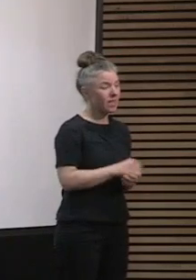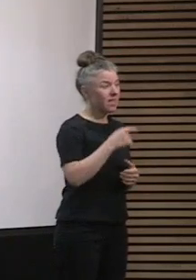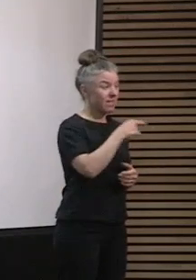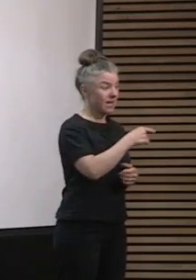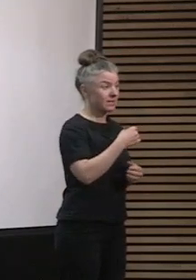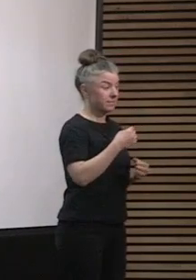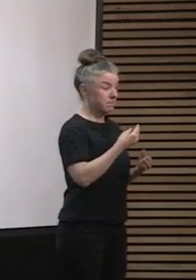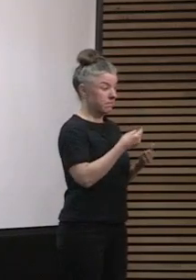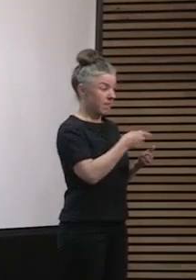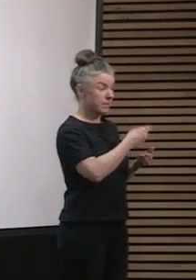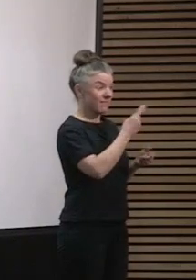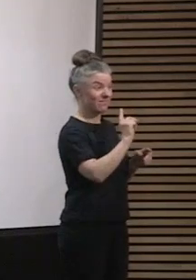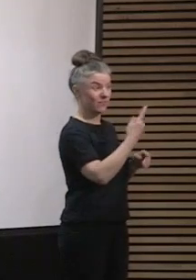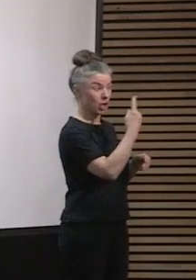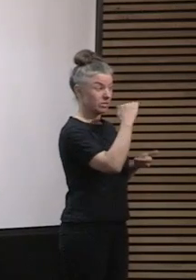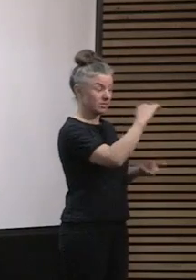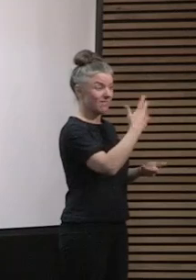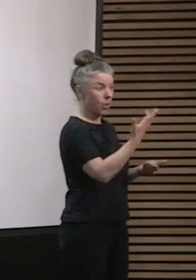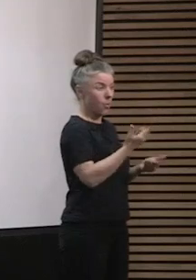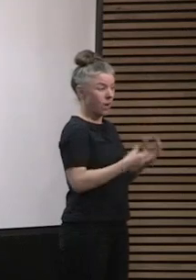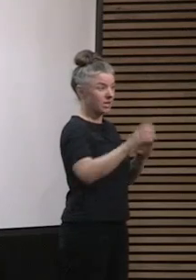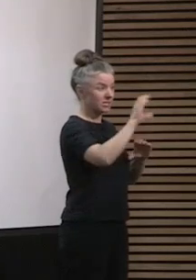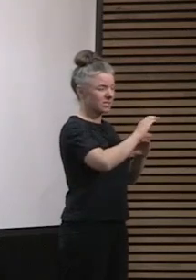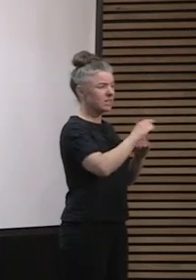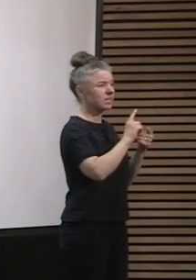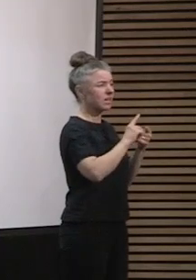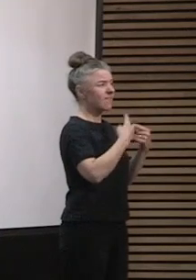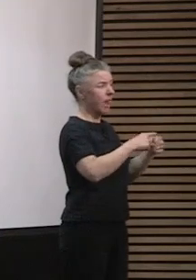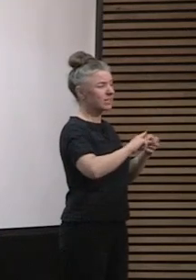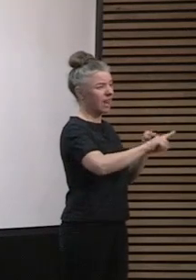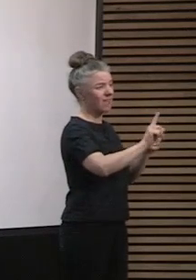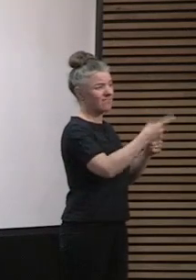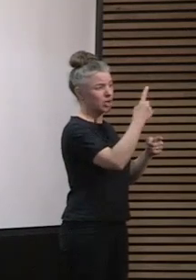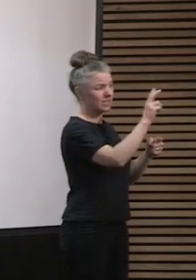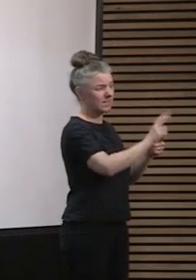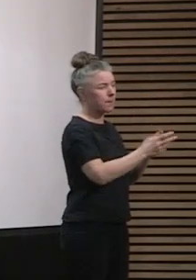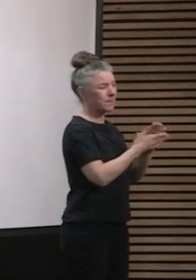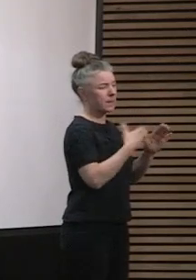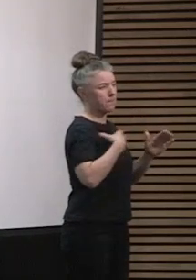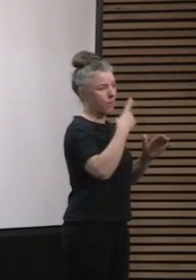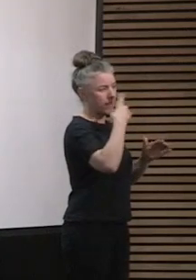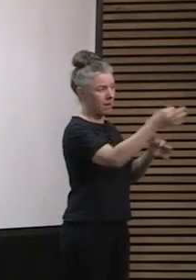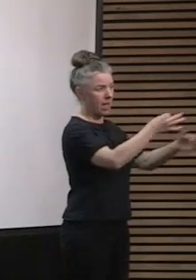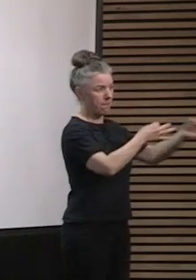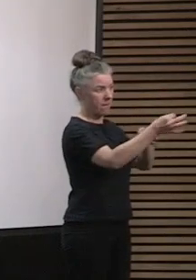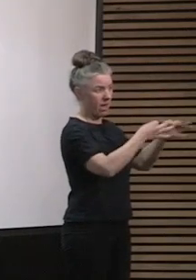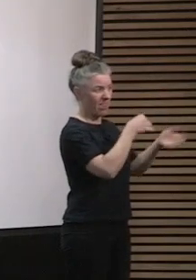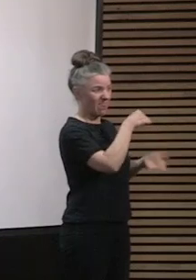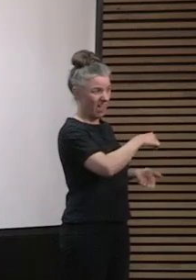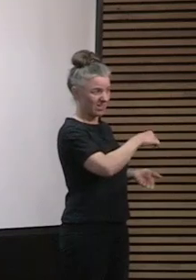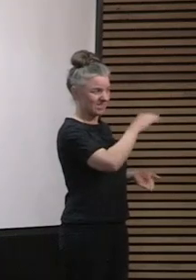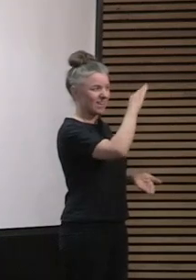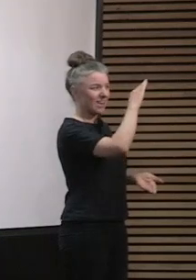for application until the 1st of September, the number of people who actually will now take that up will dictate a little bit of the total